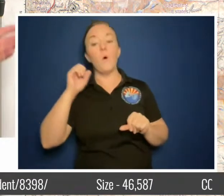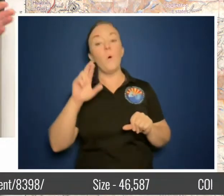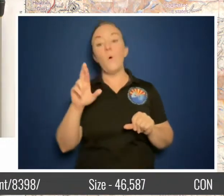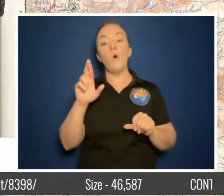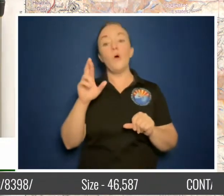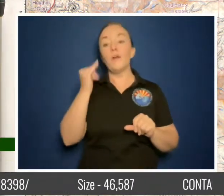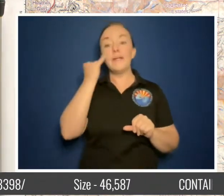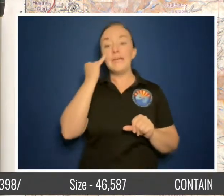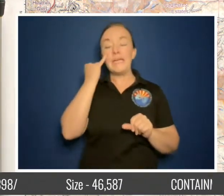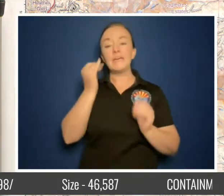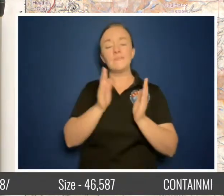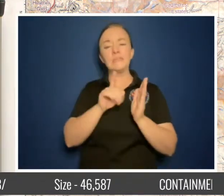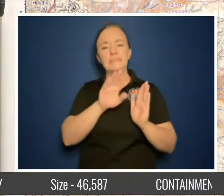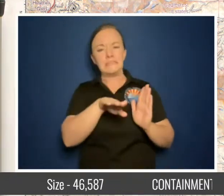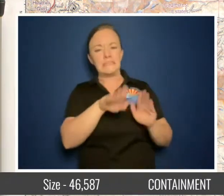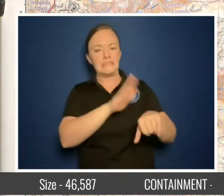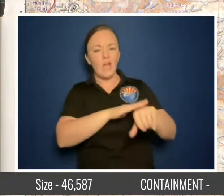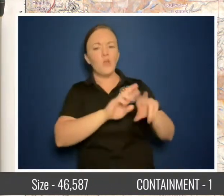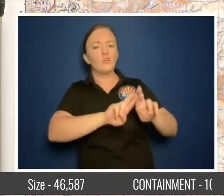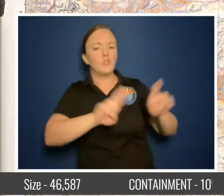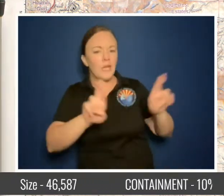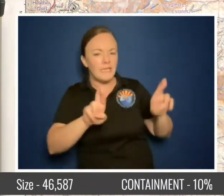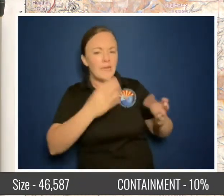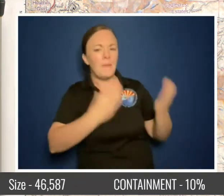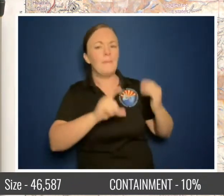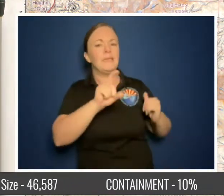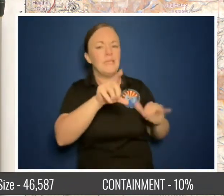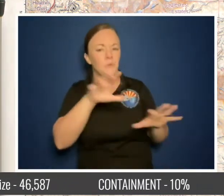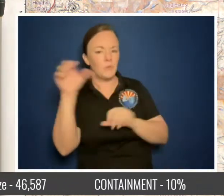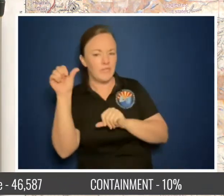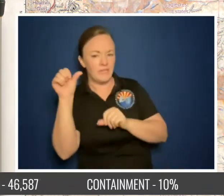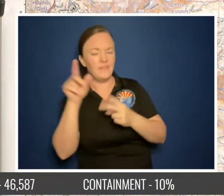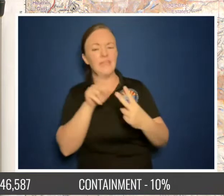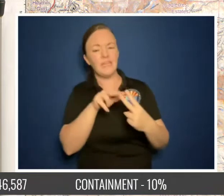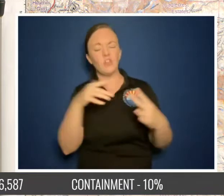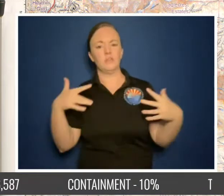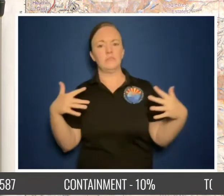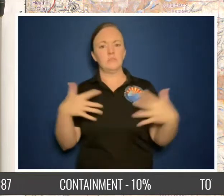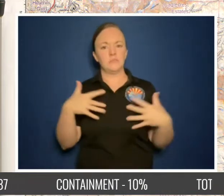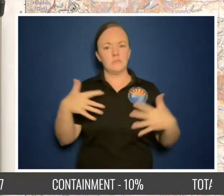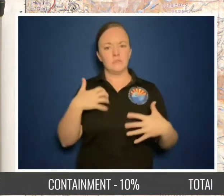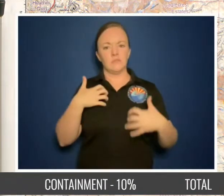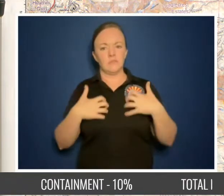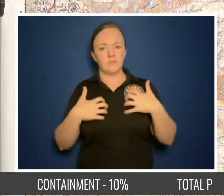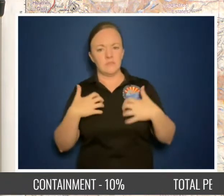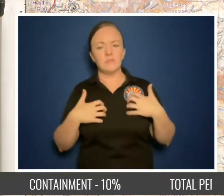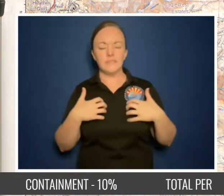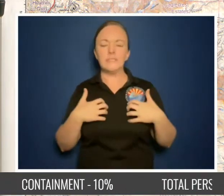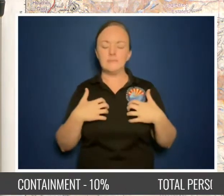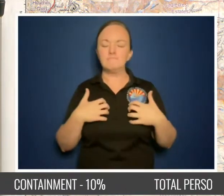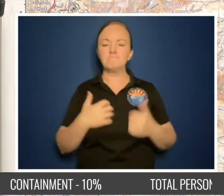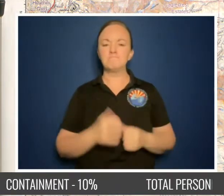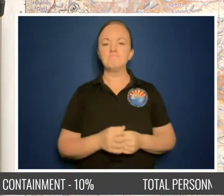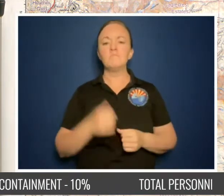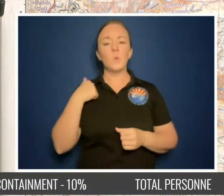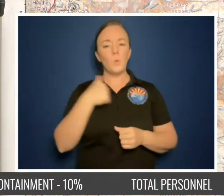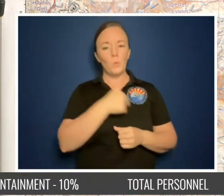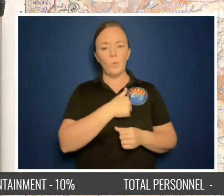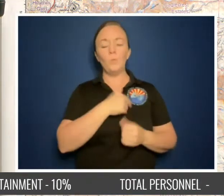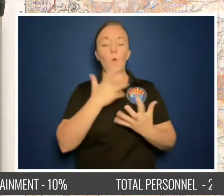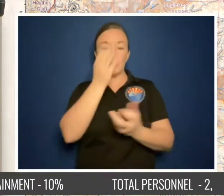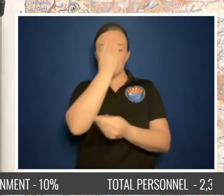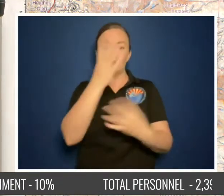this magnitude occurs. I want to assure you, we are implementing a very aggressive full suppression strategy